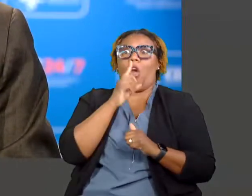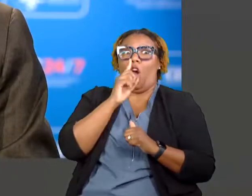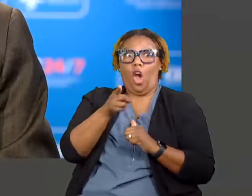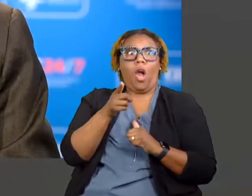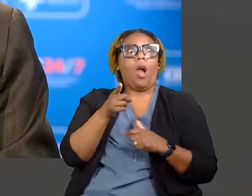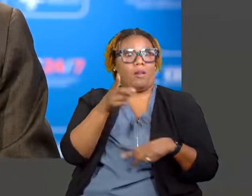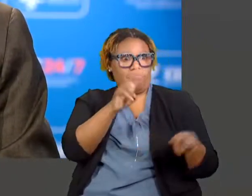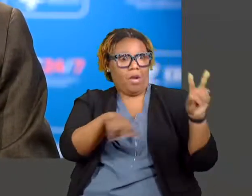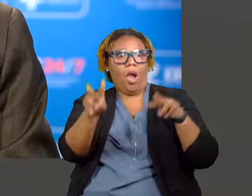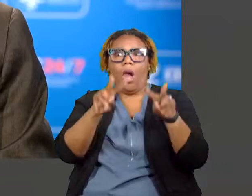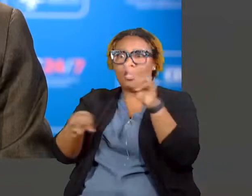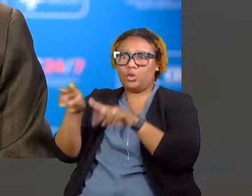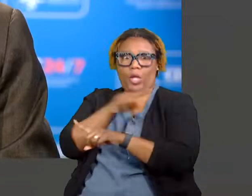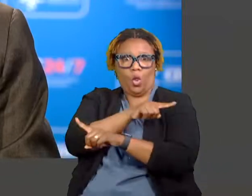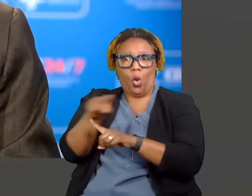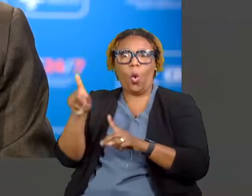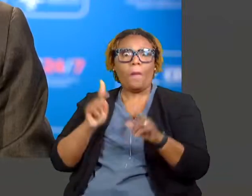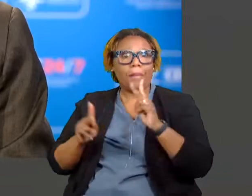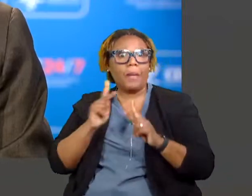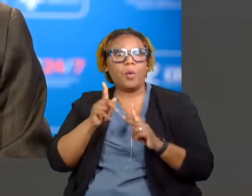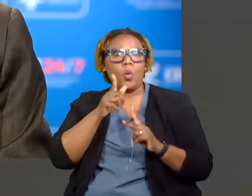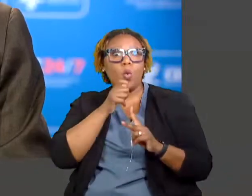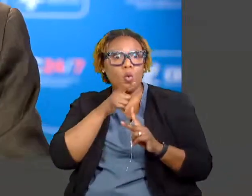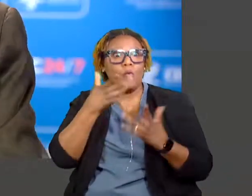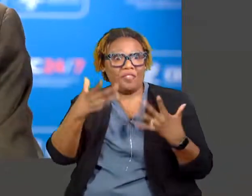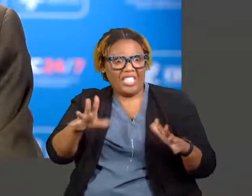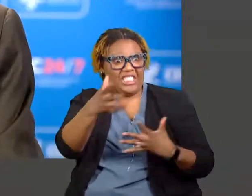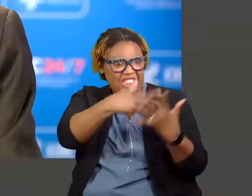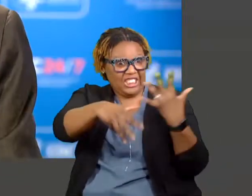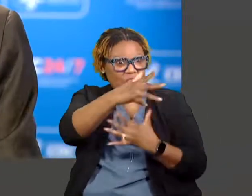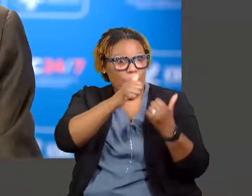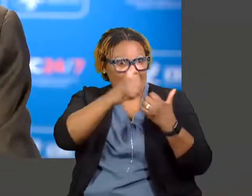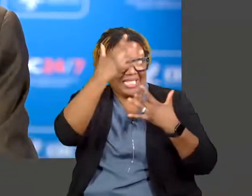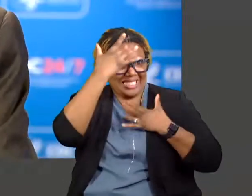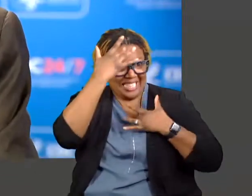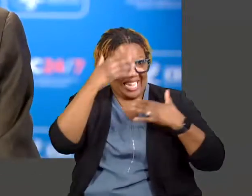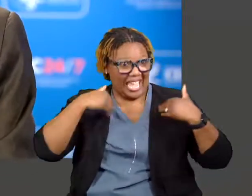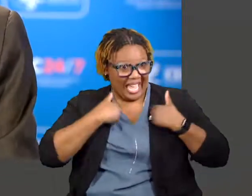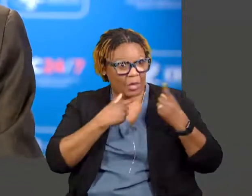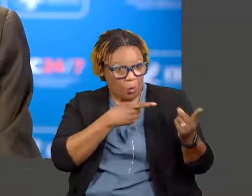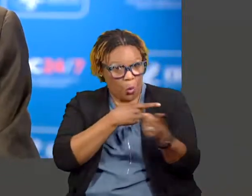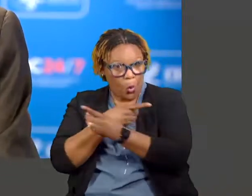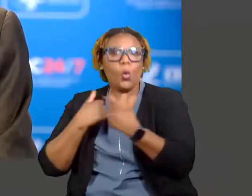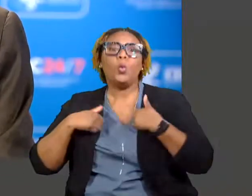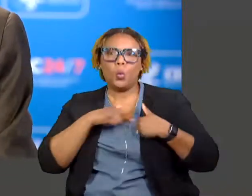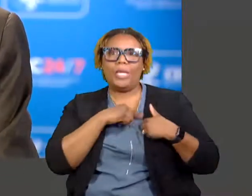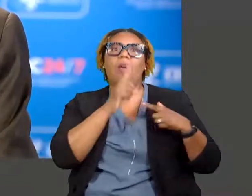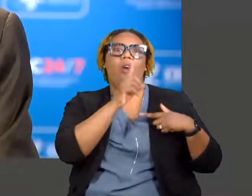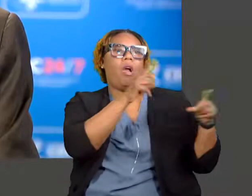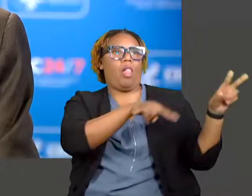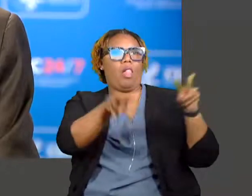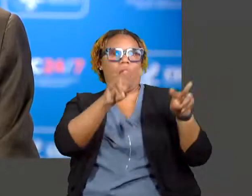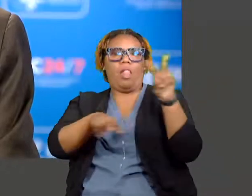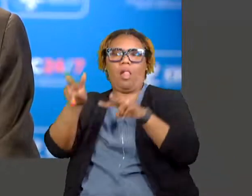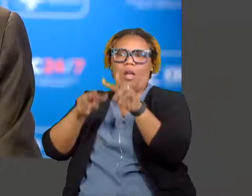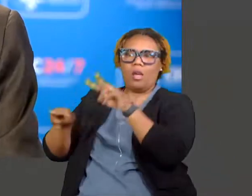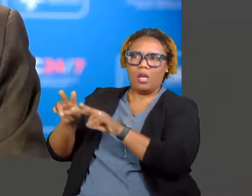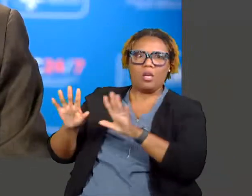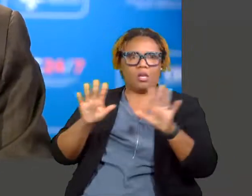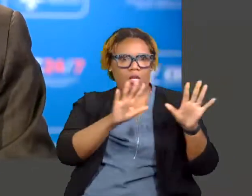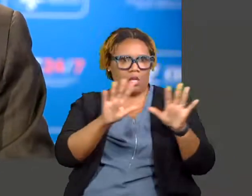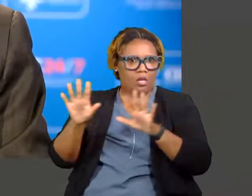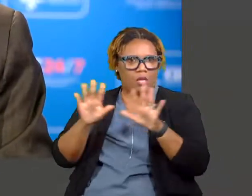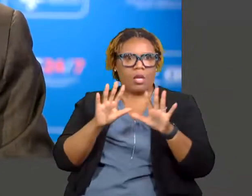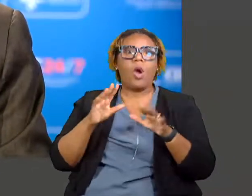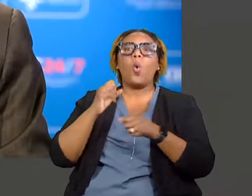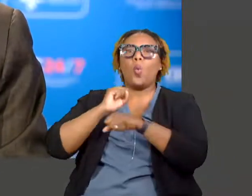have been exposed to sick animals and then working with health departments in your state, in your city, and in your county to